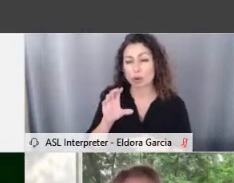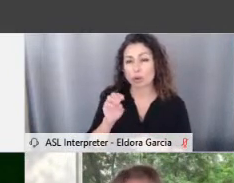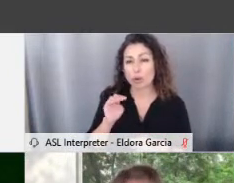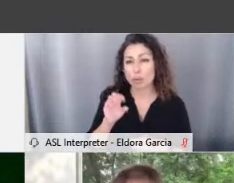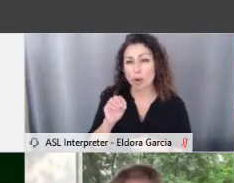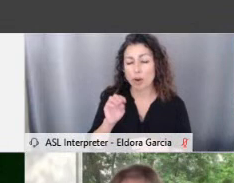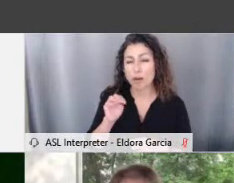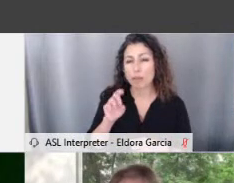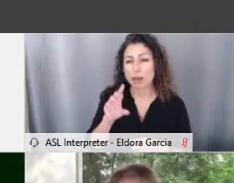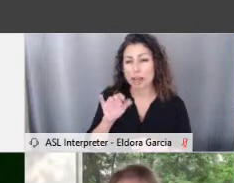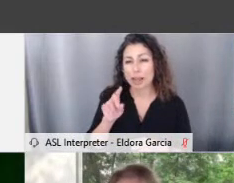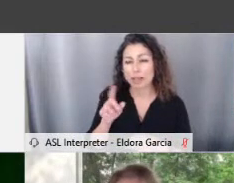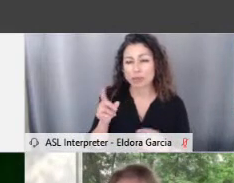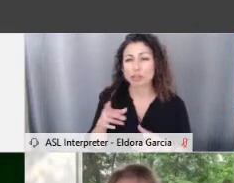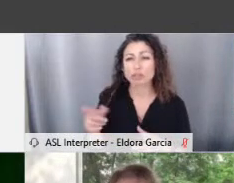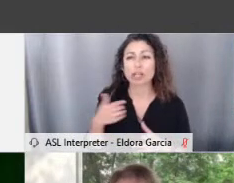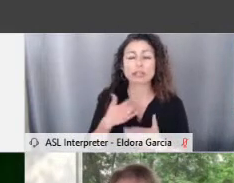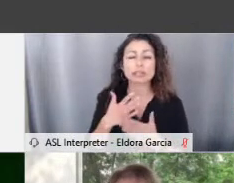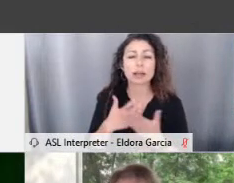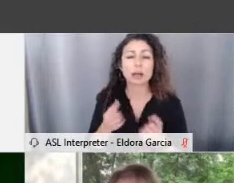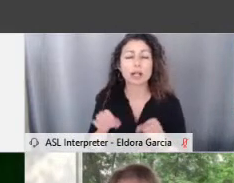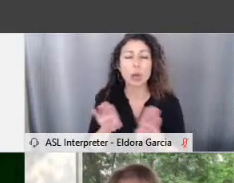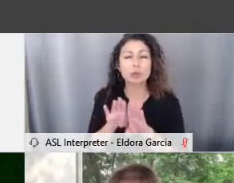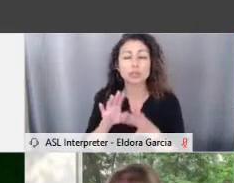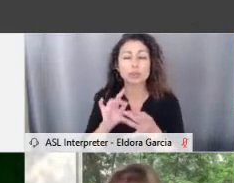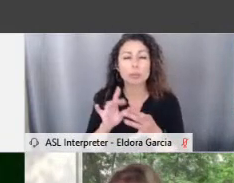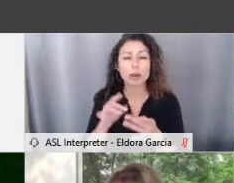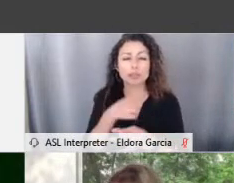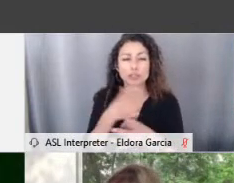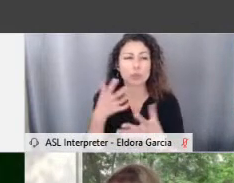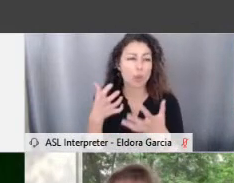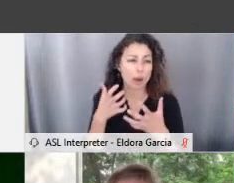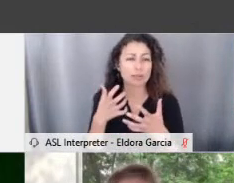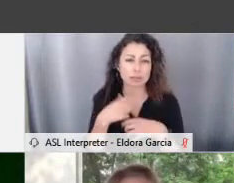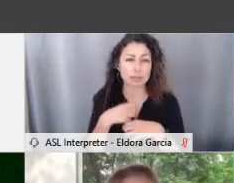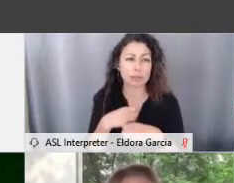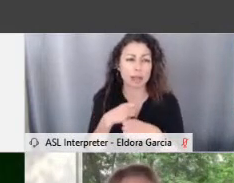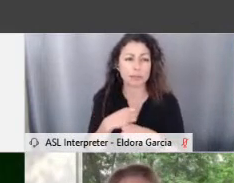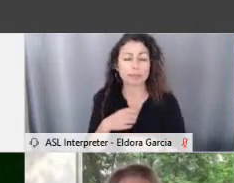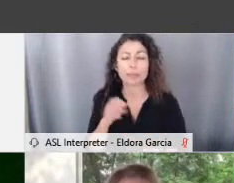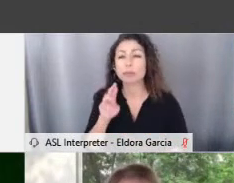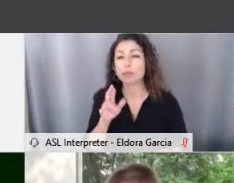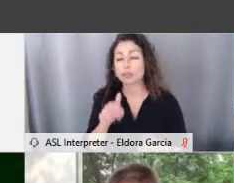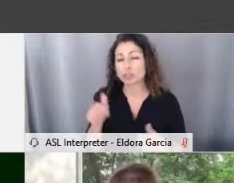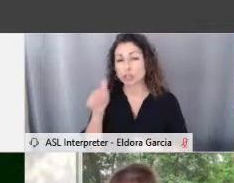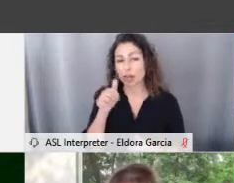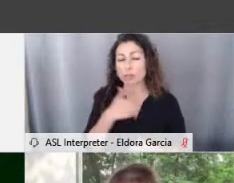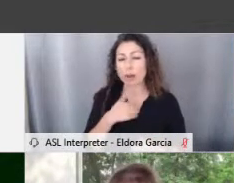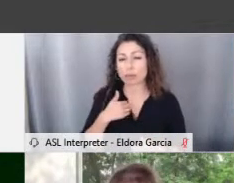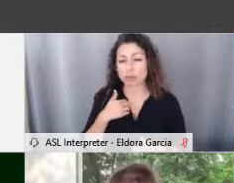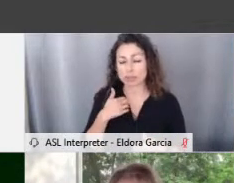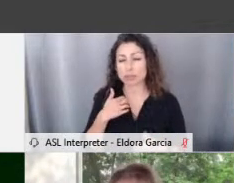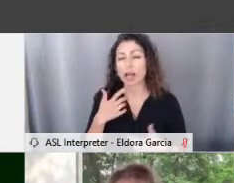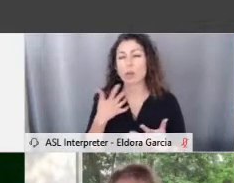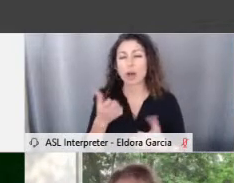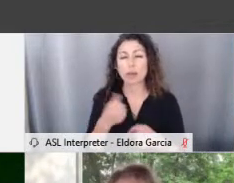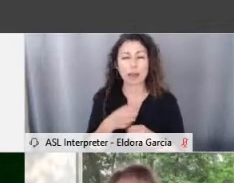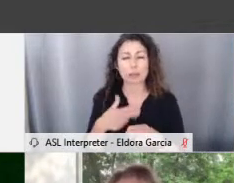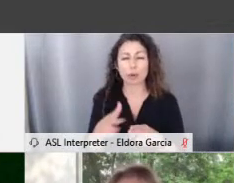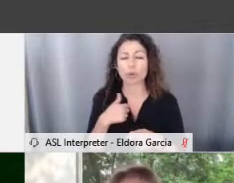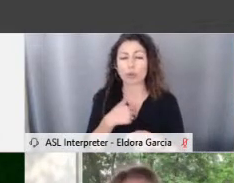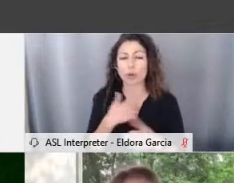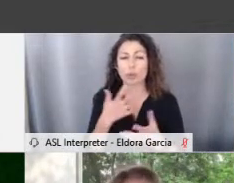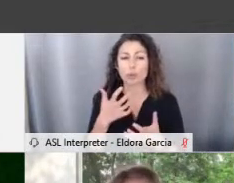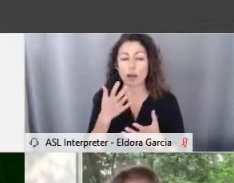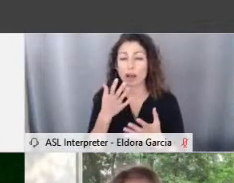director. She did have a few closing remarks that she'd like to make. Okay. Mr. Chair and members of the committee, I'll make this very brief. We just would be remiss